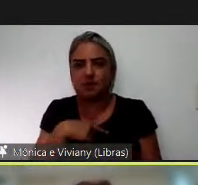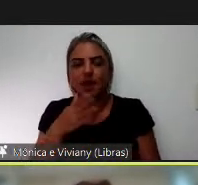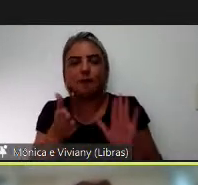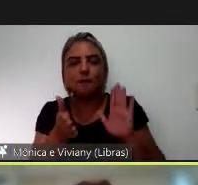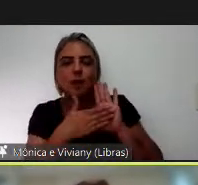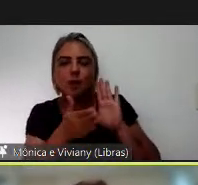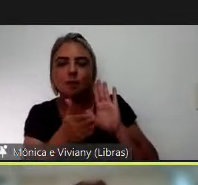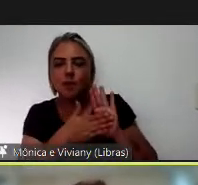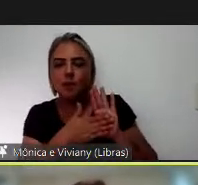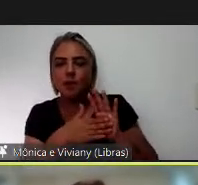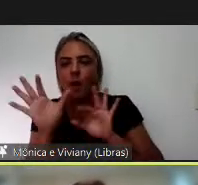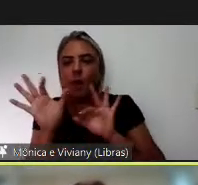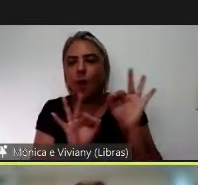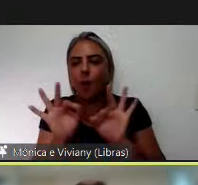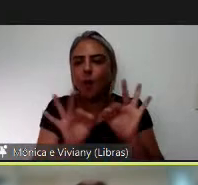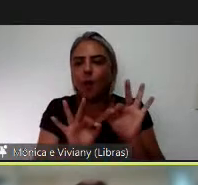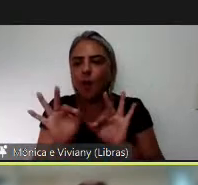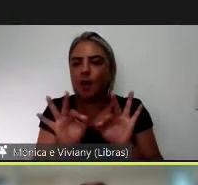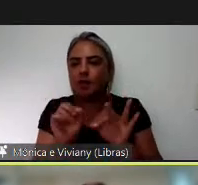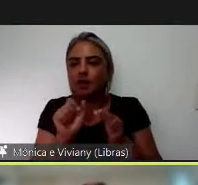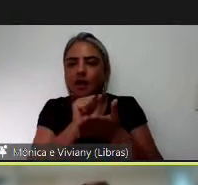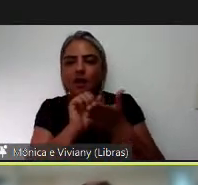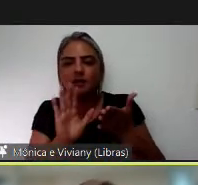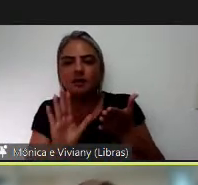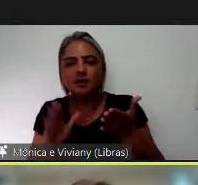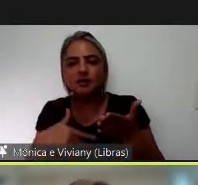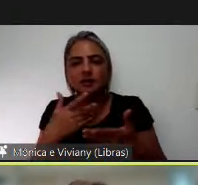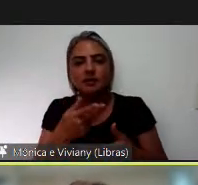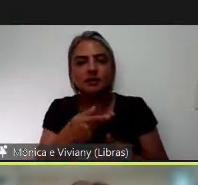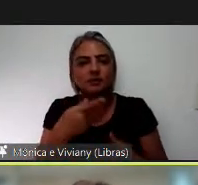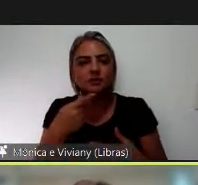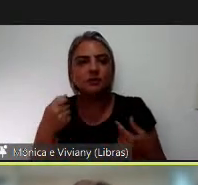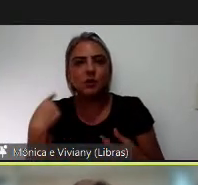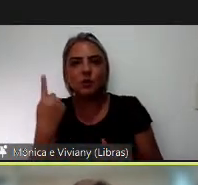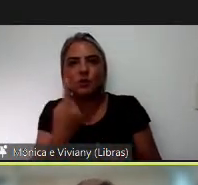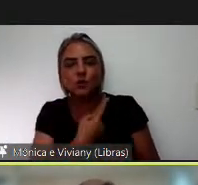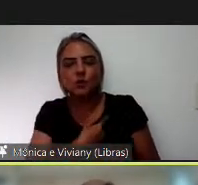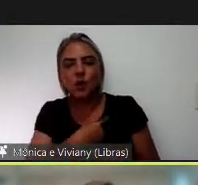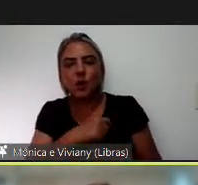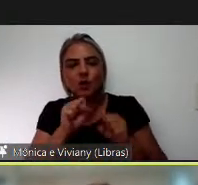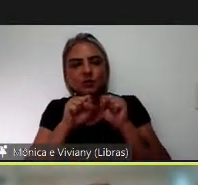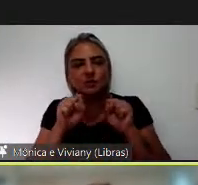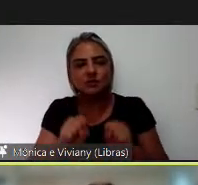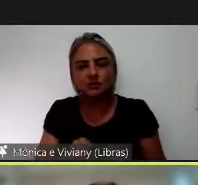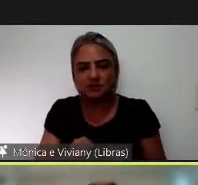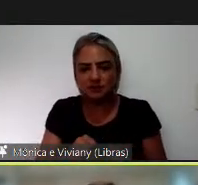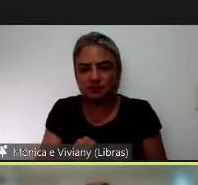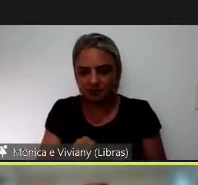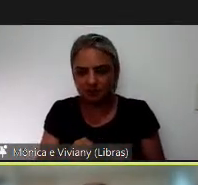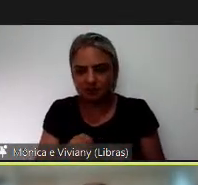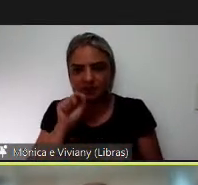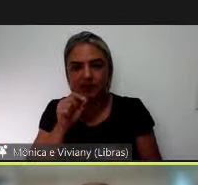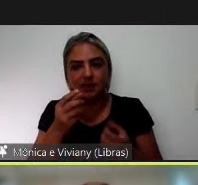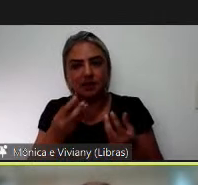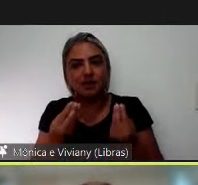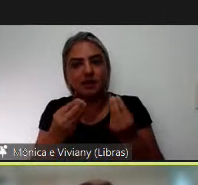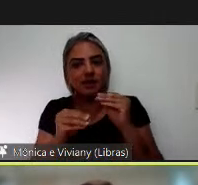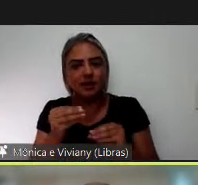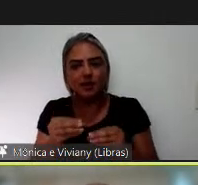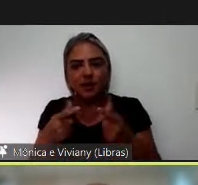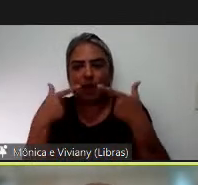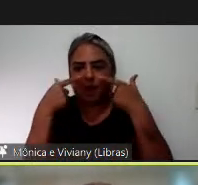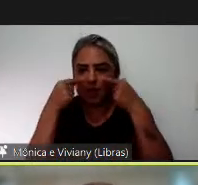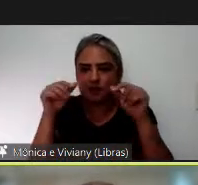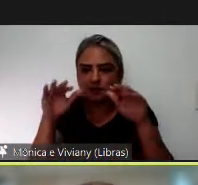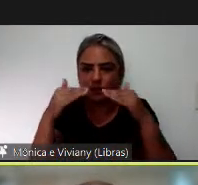Brazilian population, and propose the actions, nutrition actions on our healthcare that